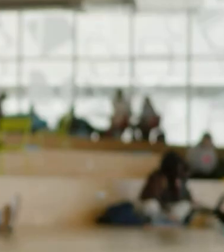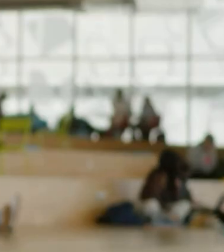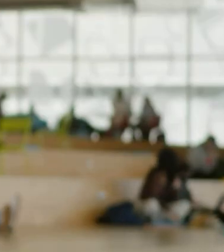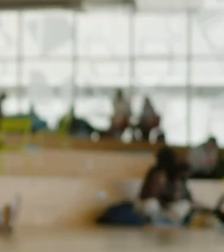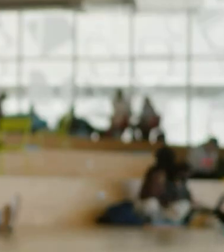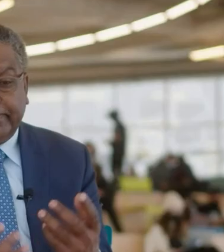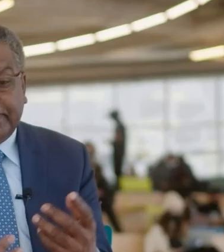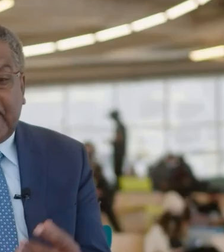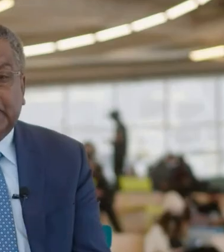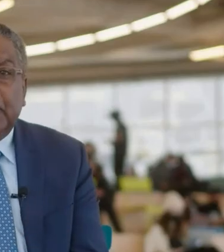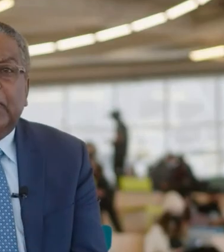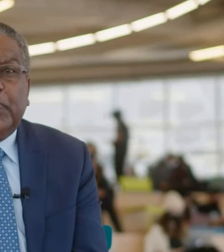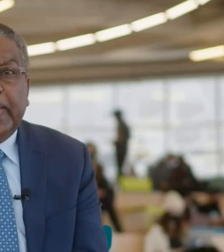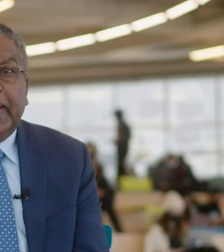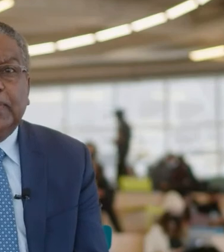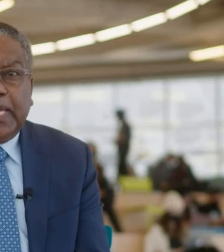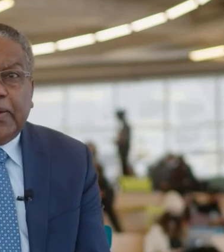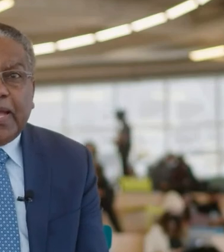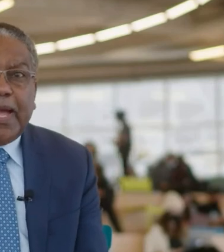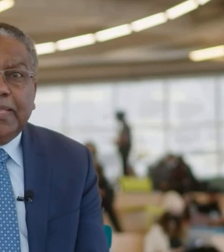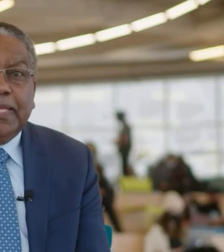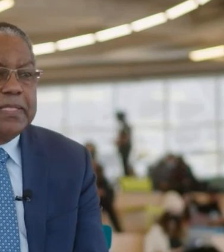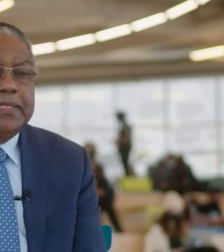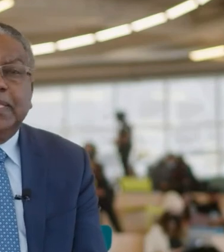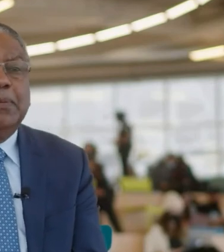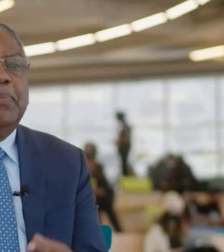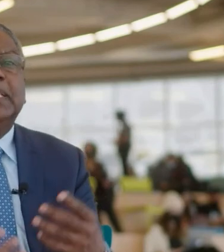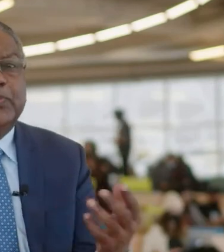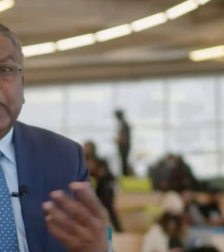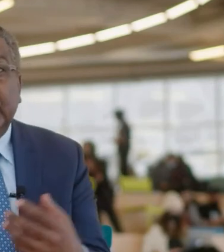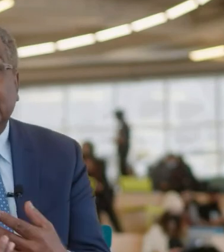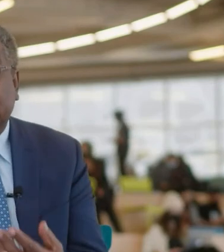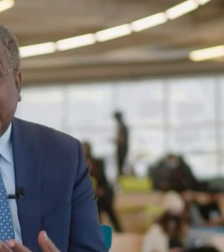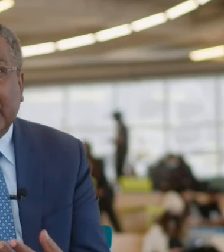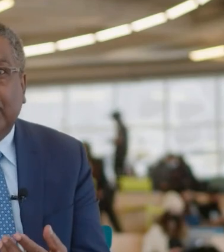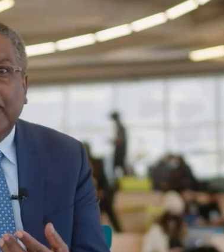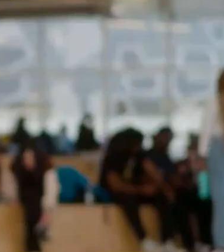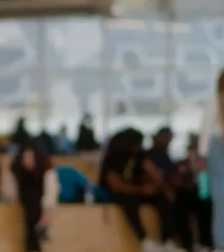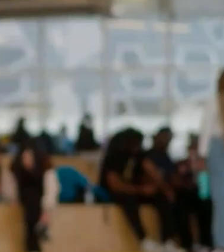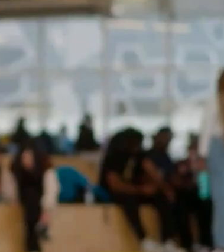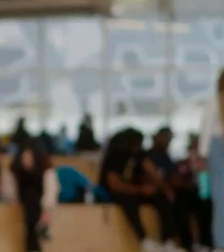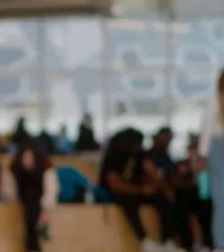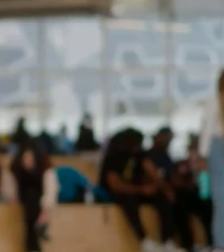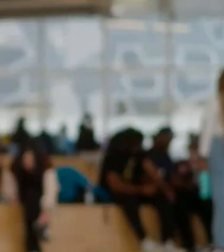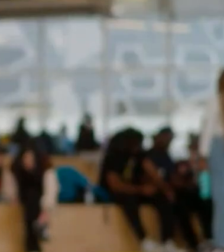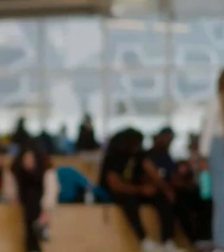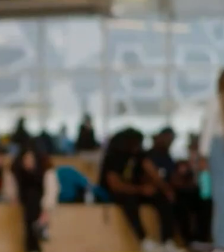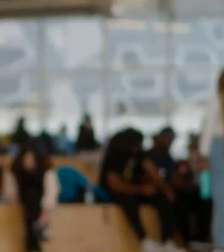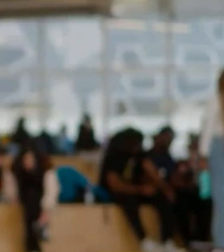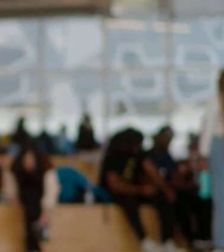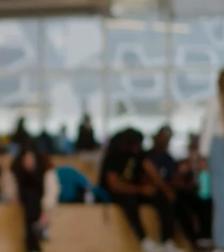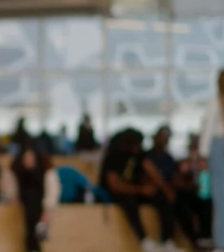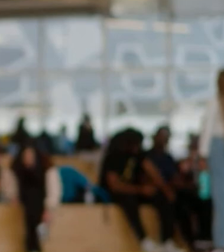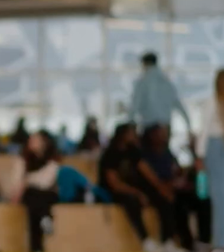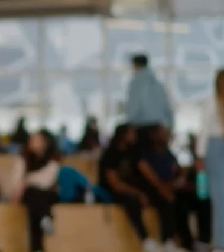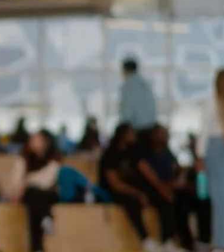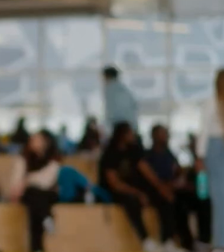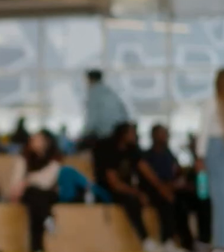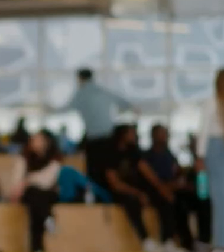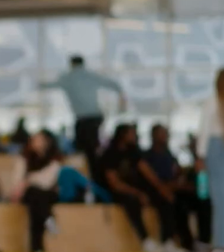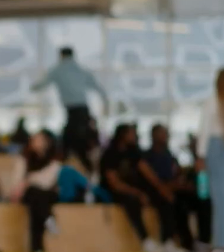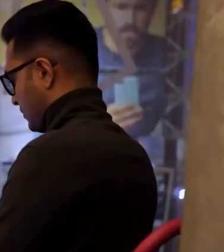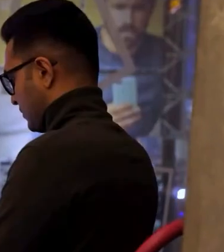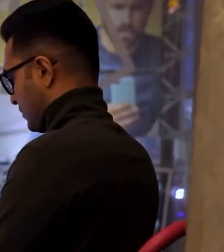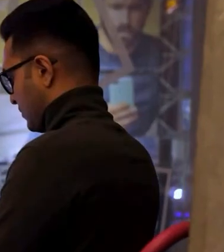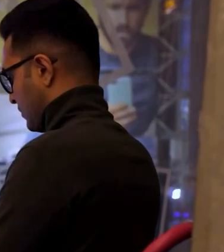was the place for me. I spent 3 years here. These are still the best 3 years of my life. You know, one of the fondest memories that I had was